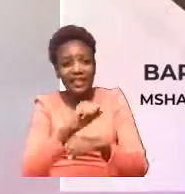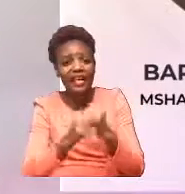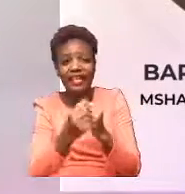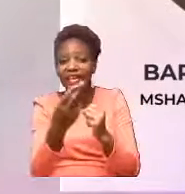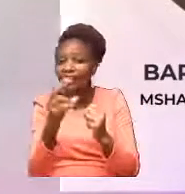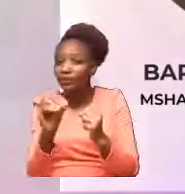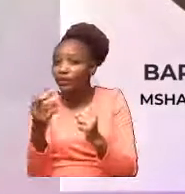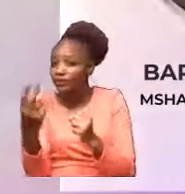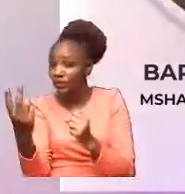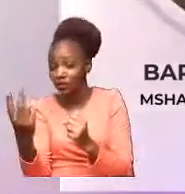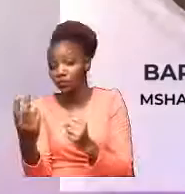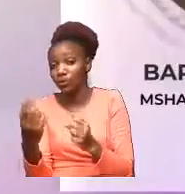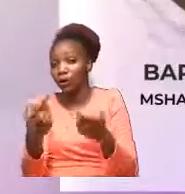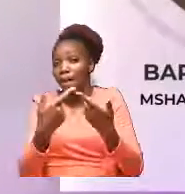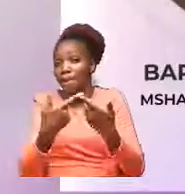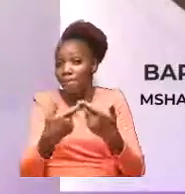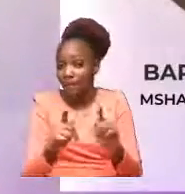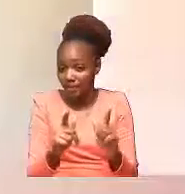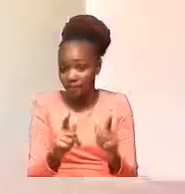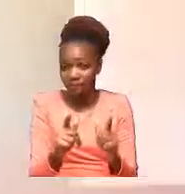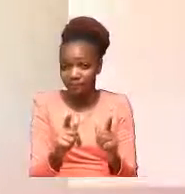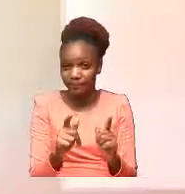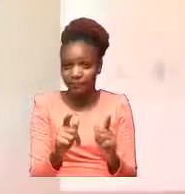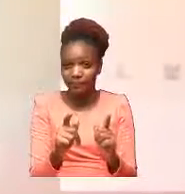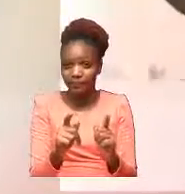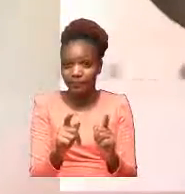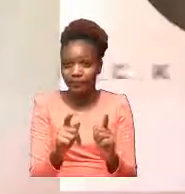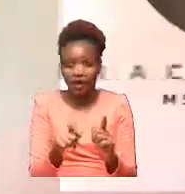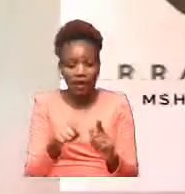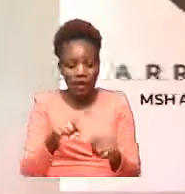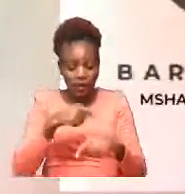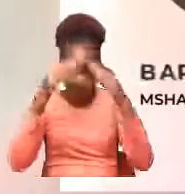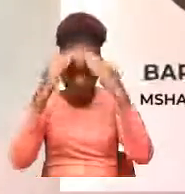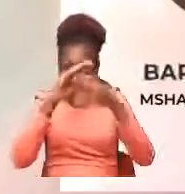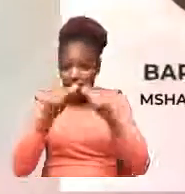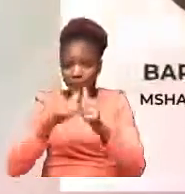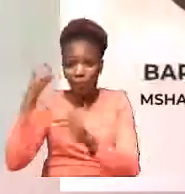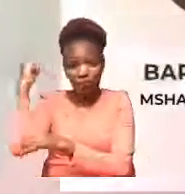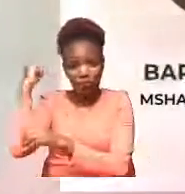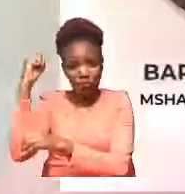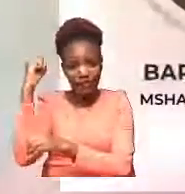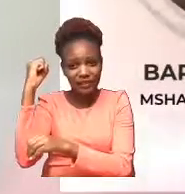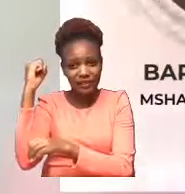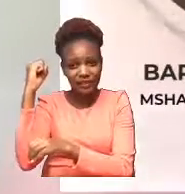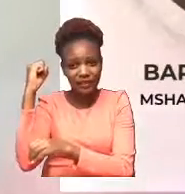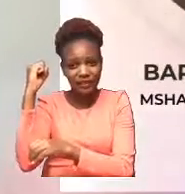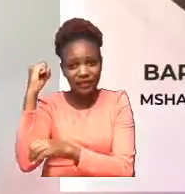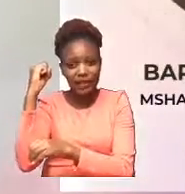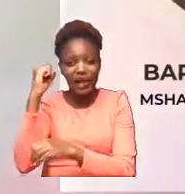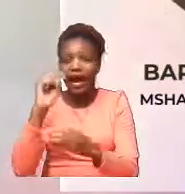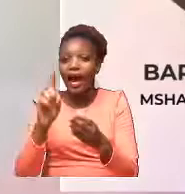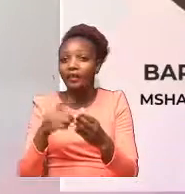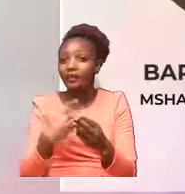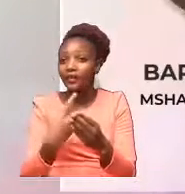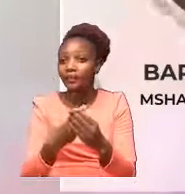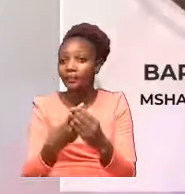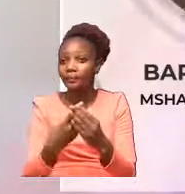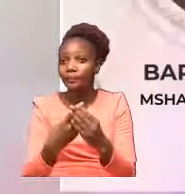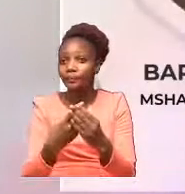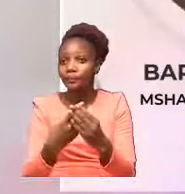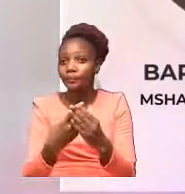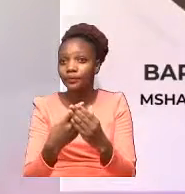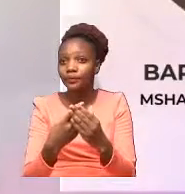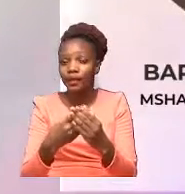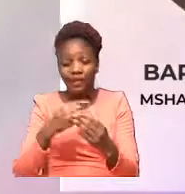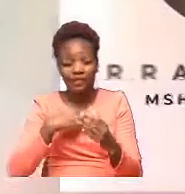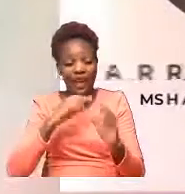far too soon and politics are very much predicated against the exigencies of